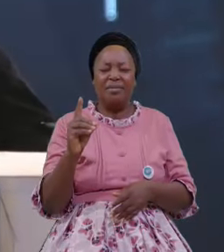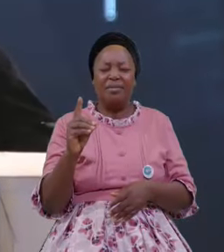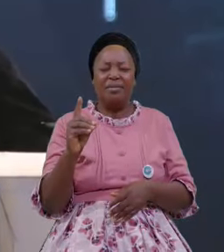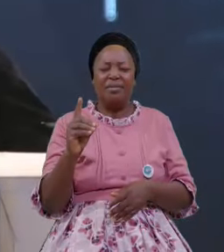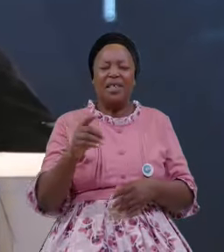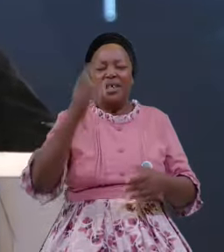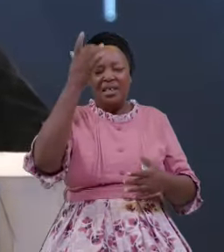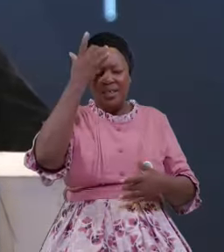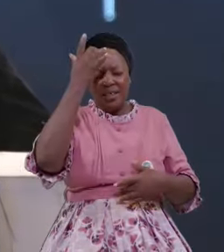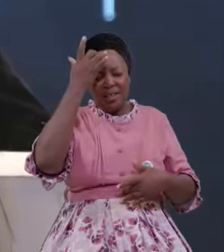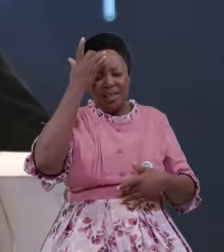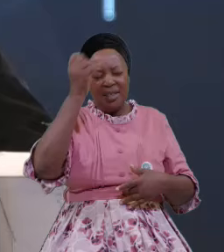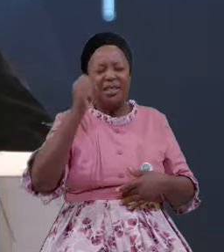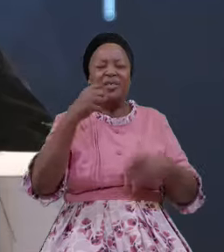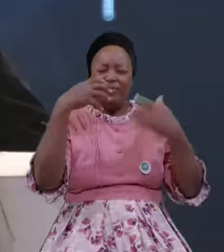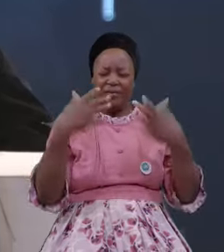Sicknesses finished.